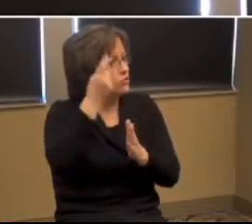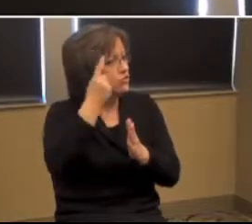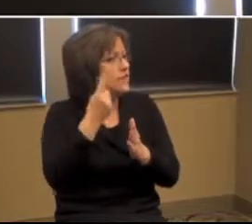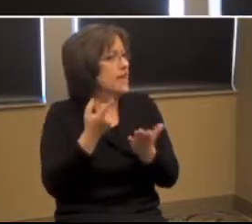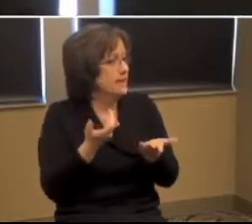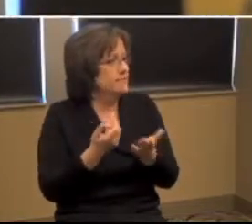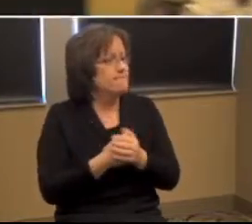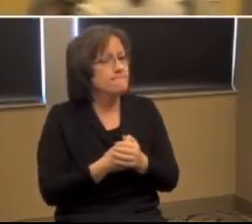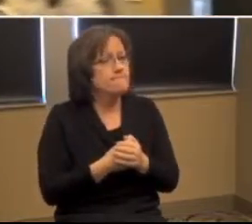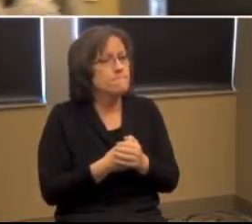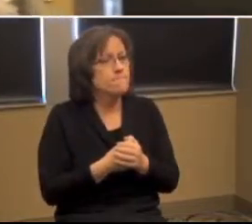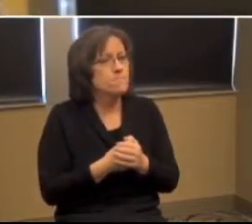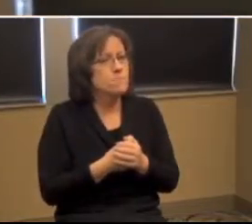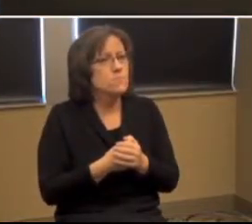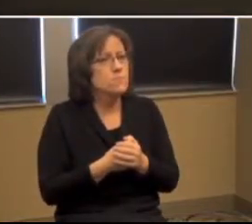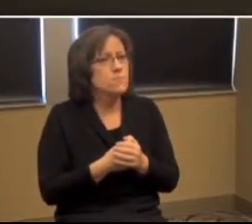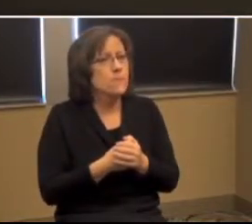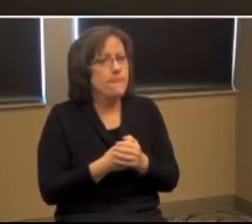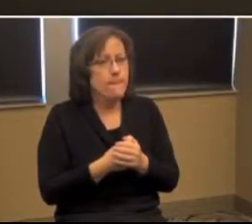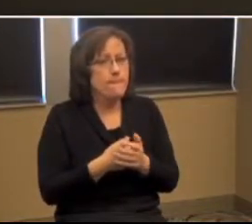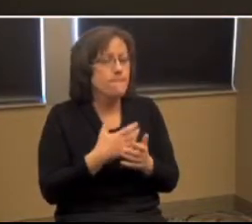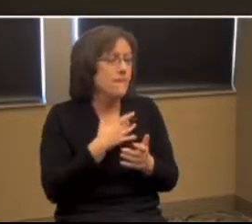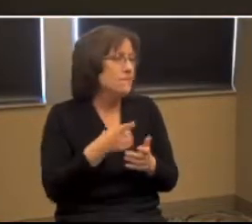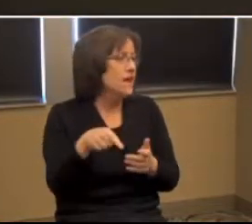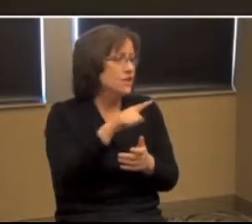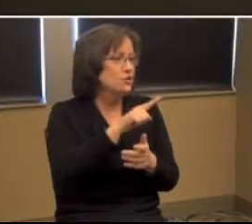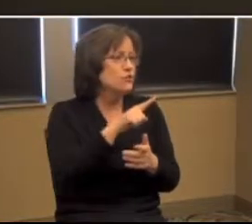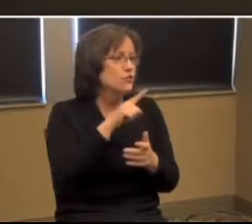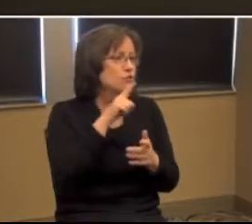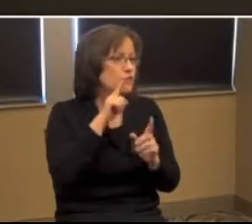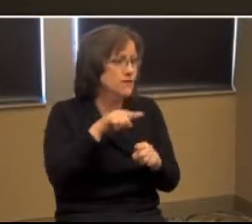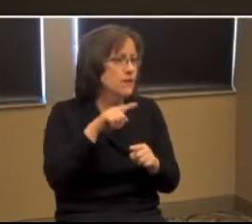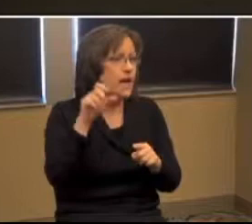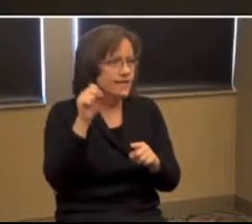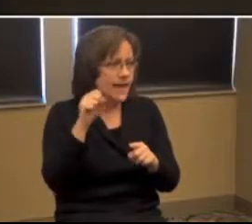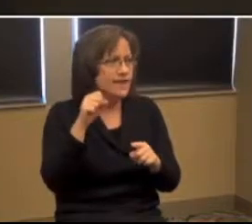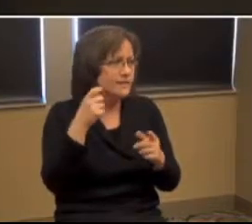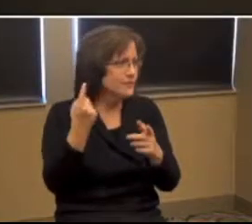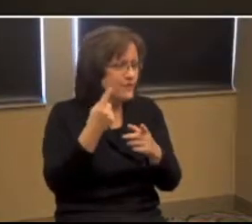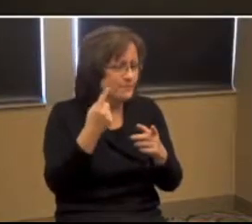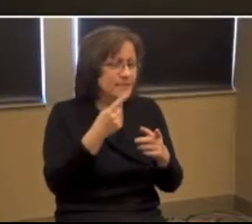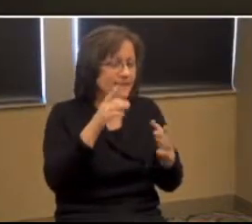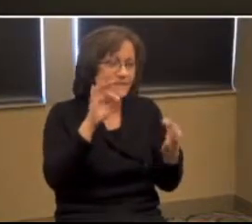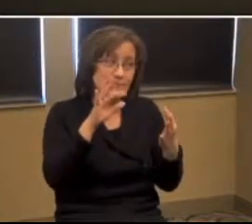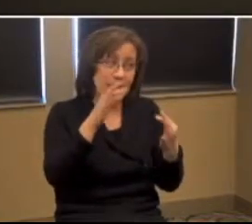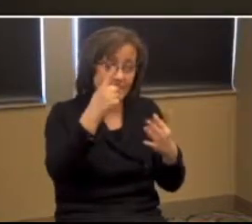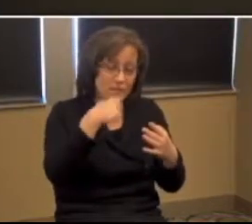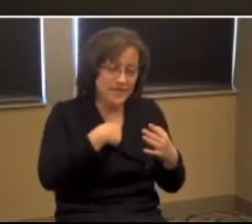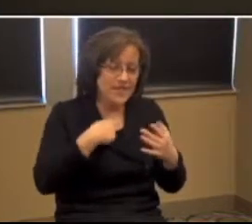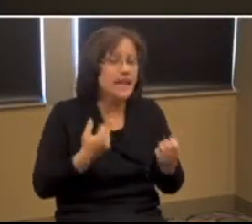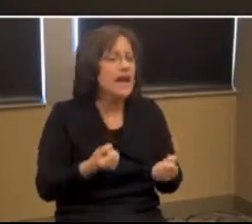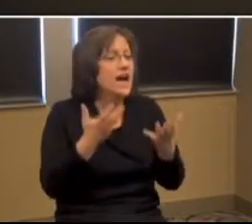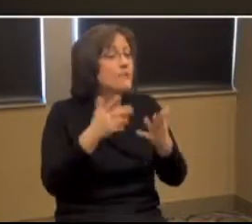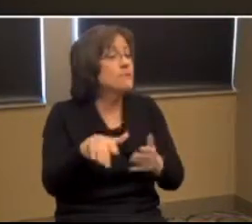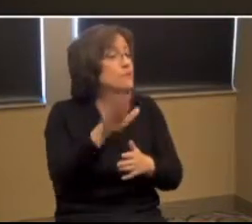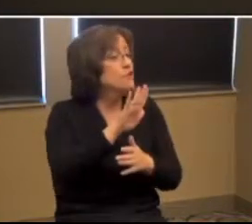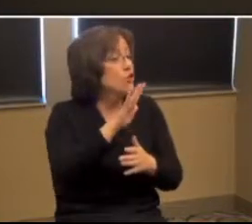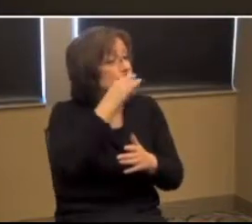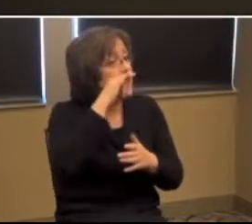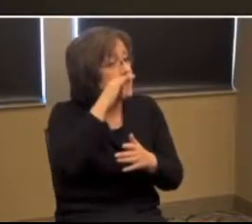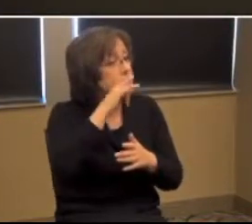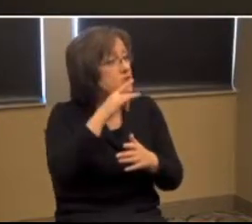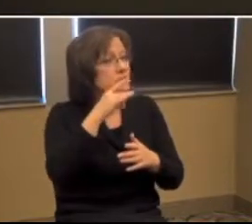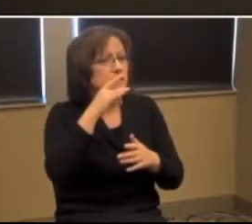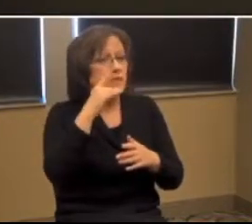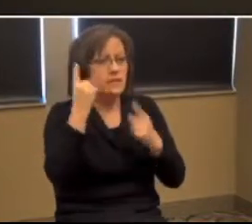of our students, and I just would love a nod or some sort of visual feedback for myself. How many of your kids would you